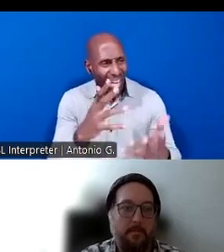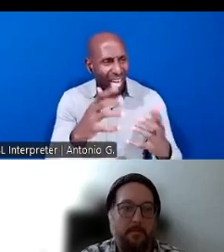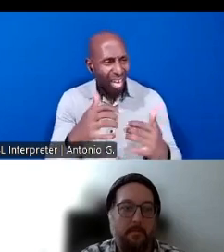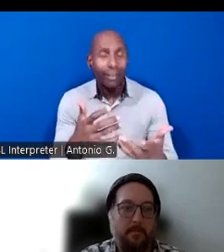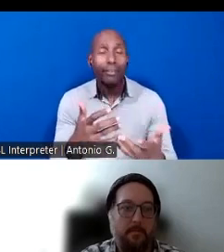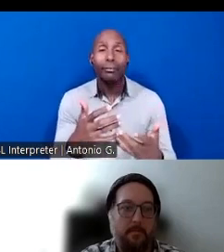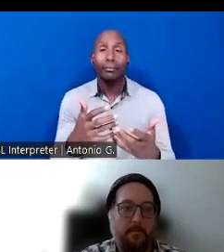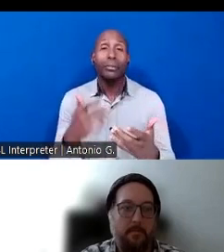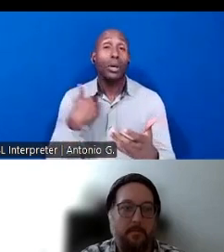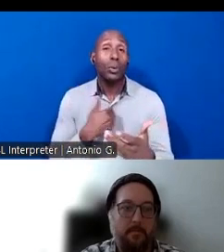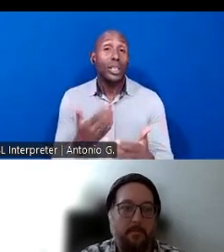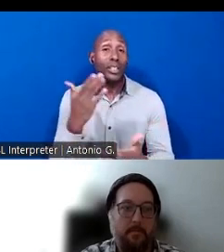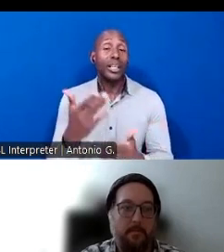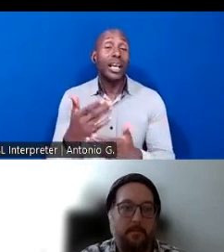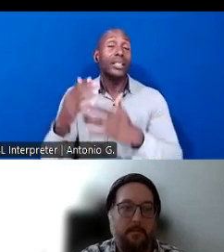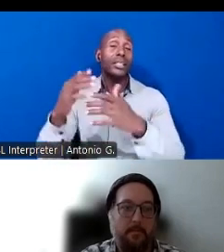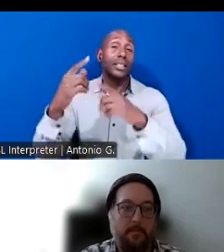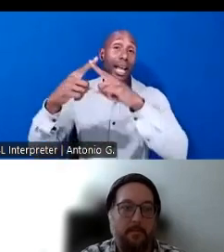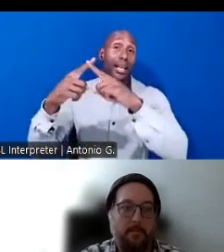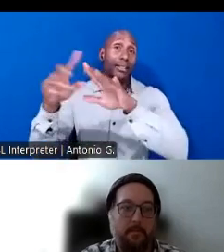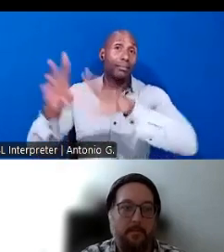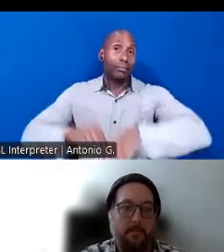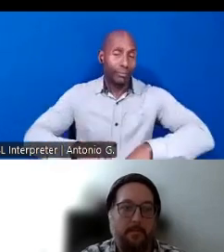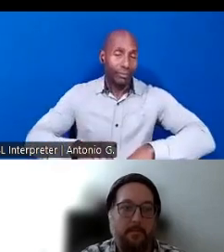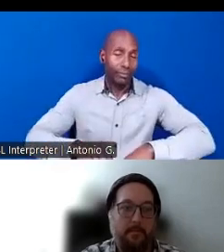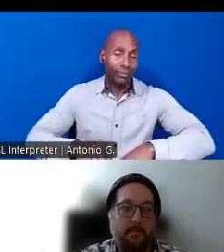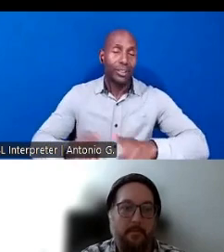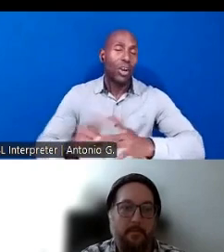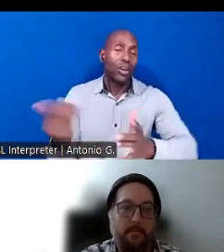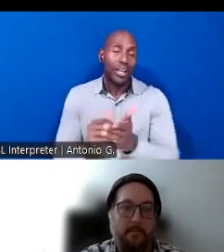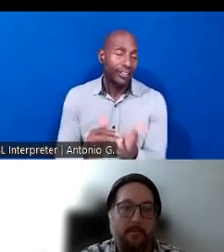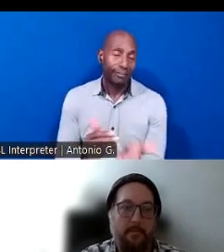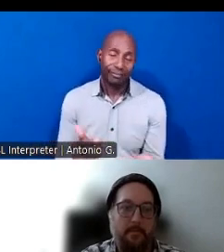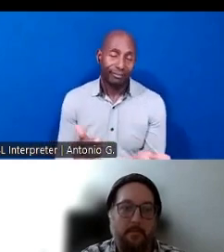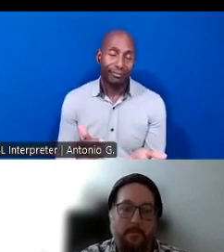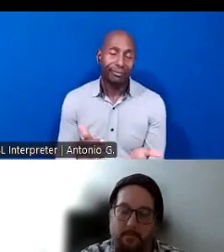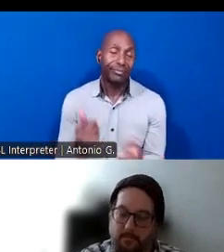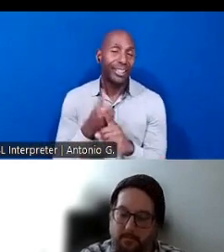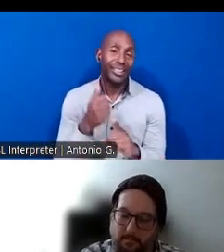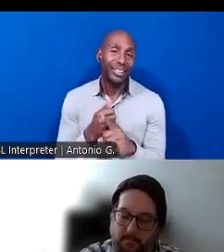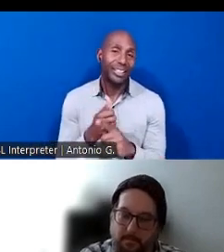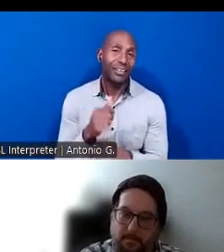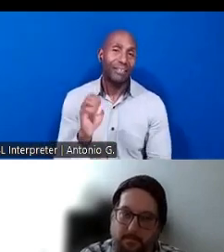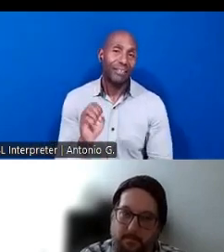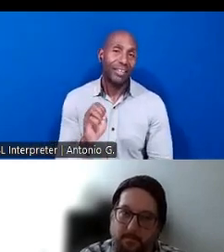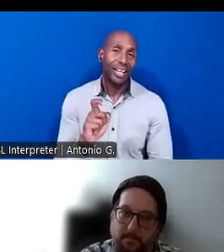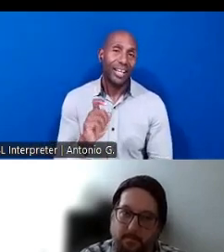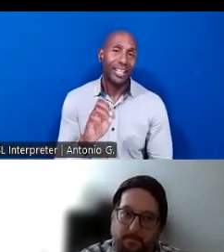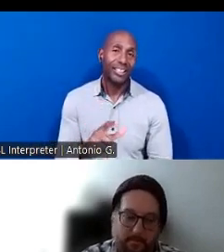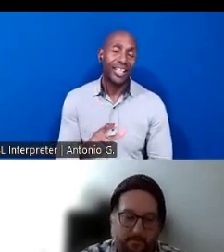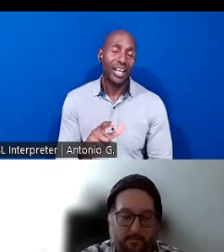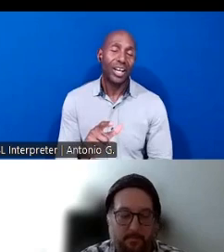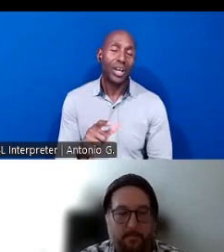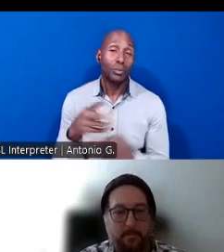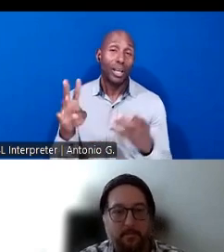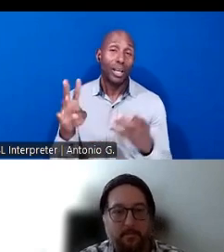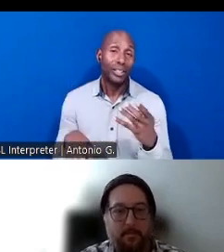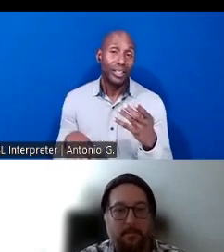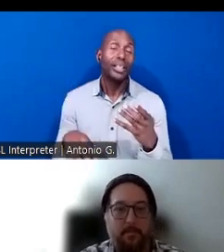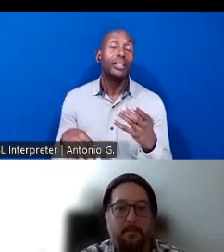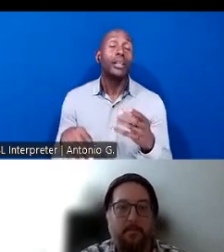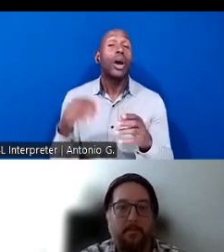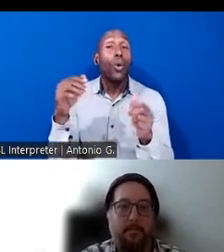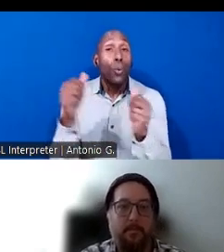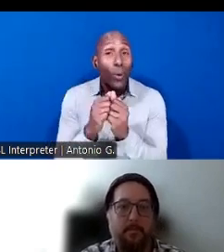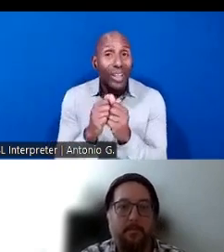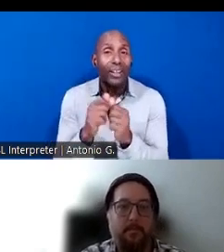an Excel workbook. It has formulas, and they're hidden on sheets in the background of the workbook. So